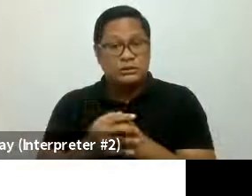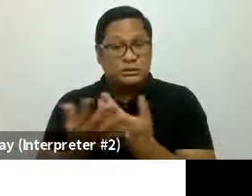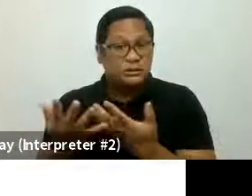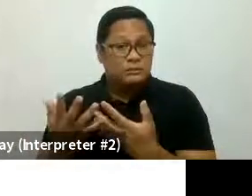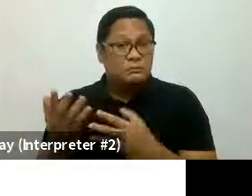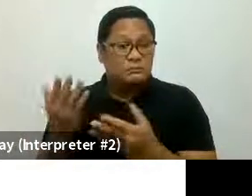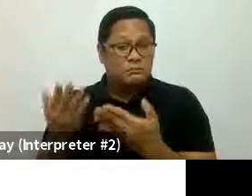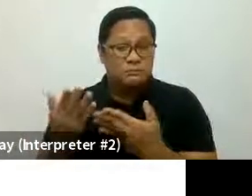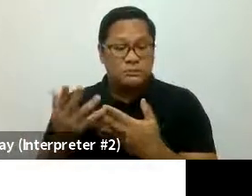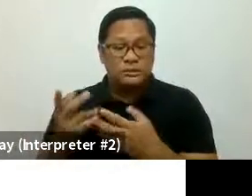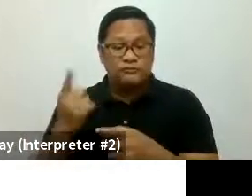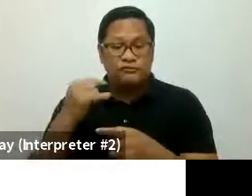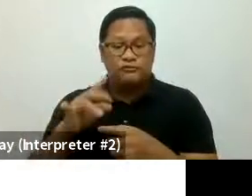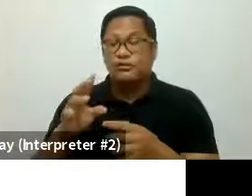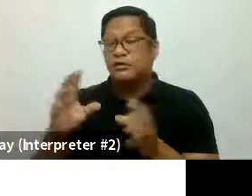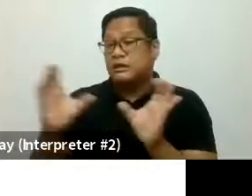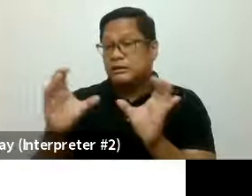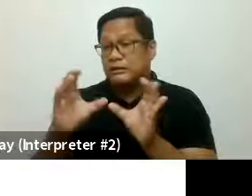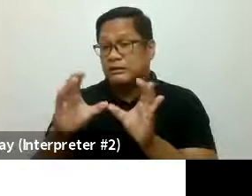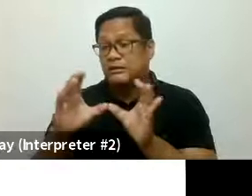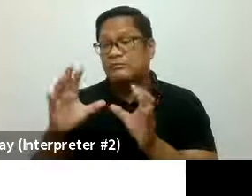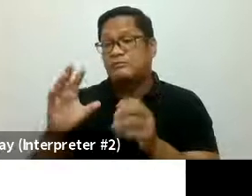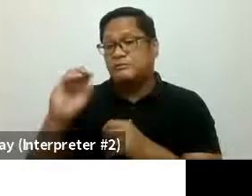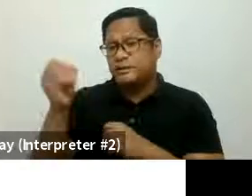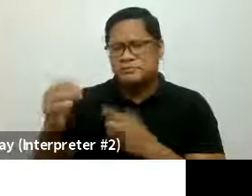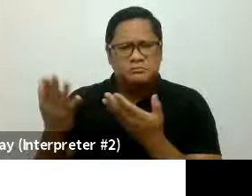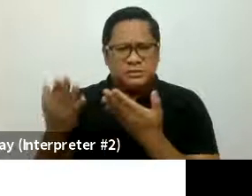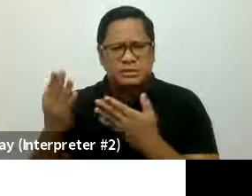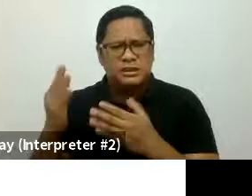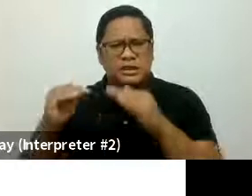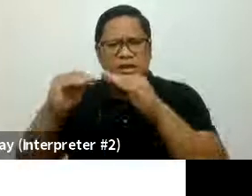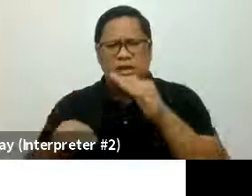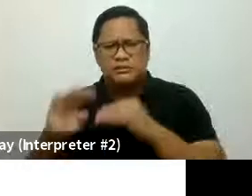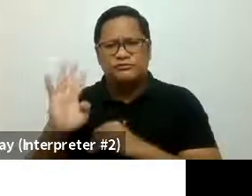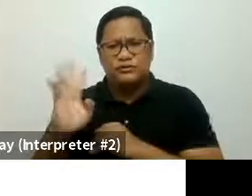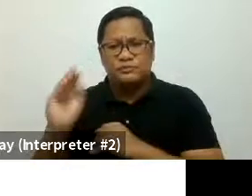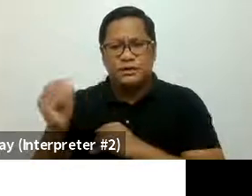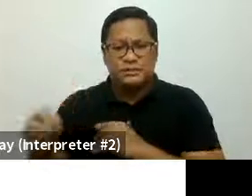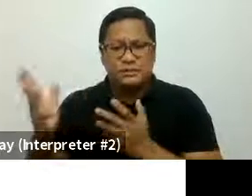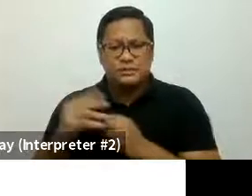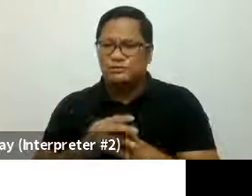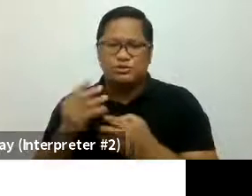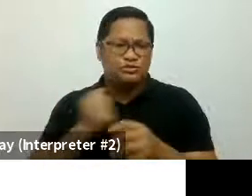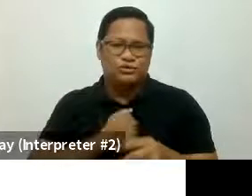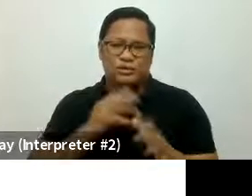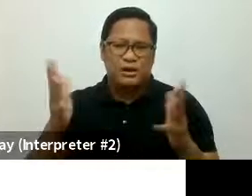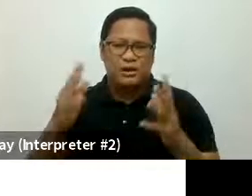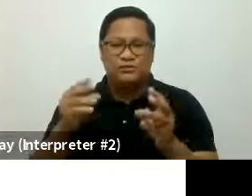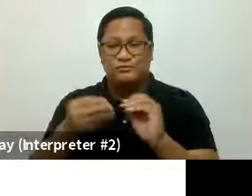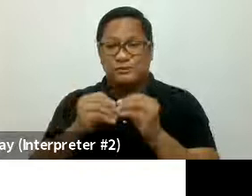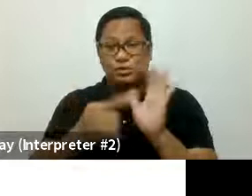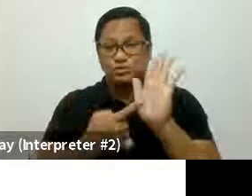jump up the 35% to probably less than 40%. Sorry, I don't have the numbers right now.